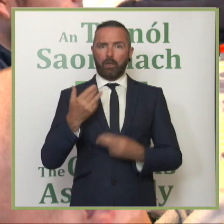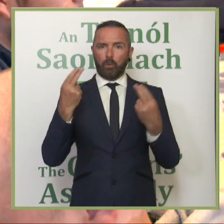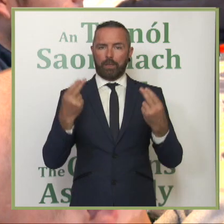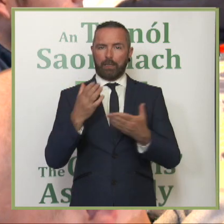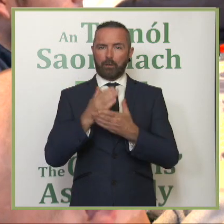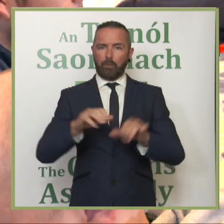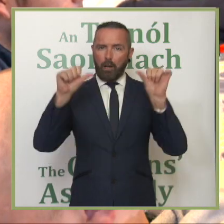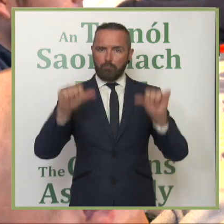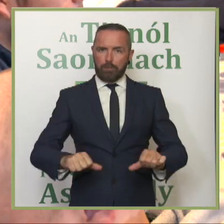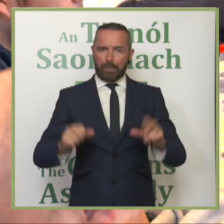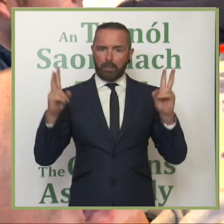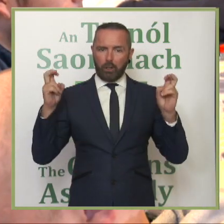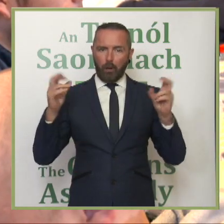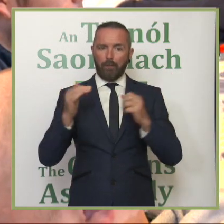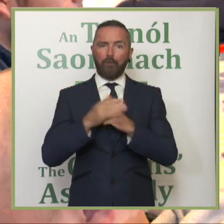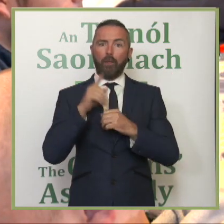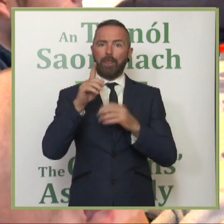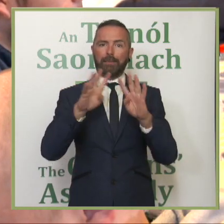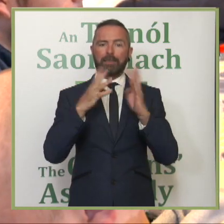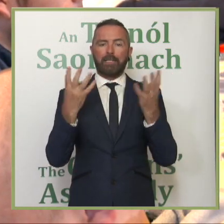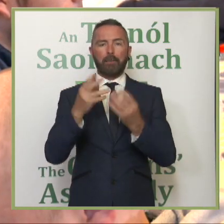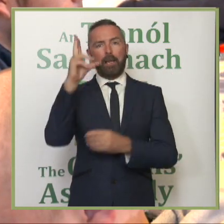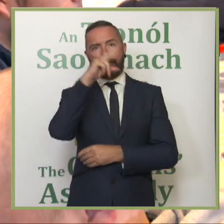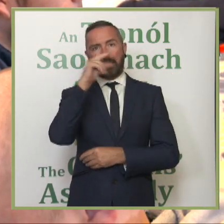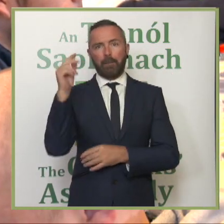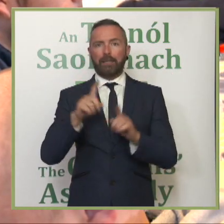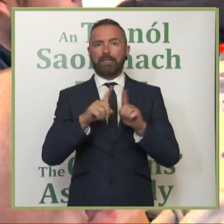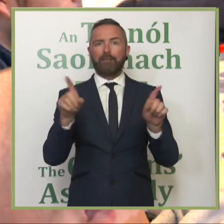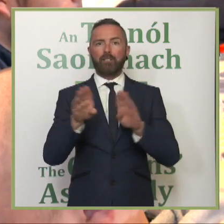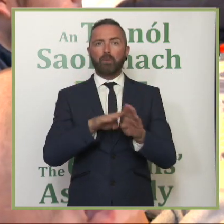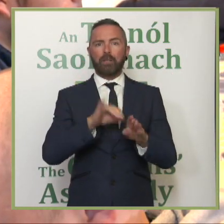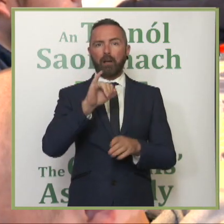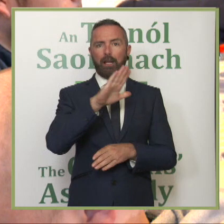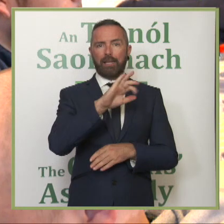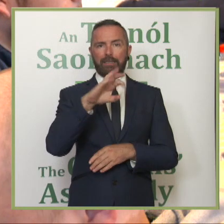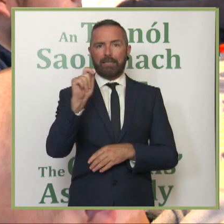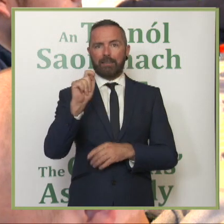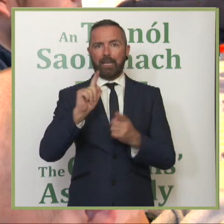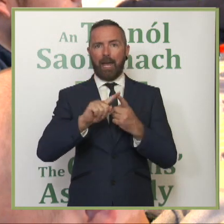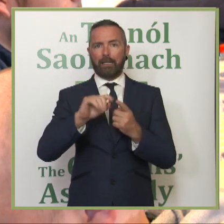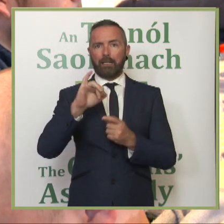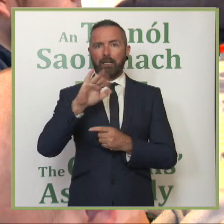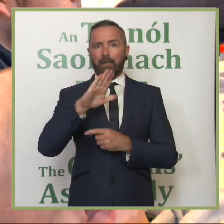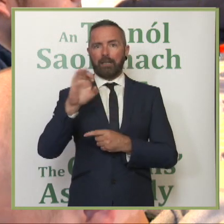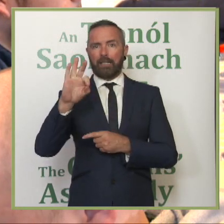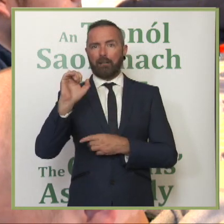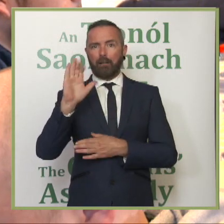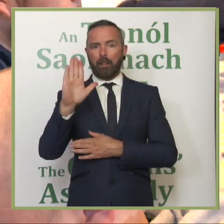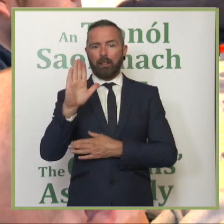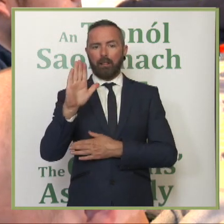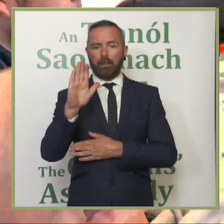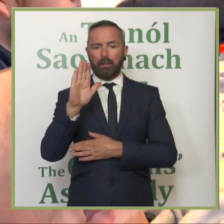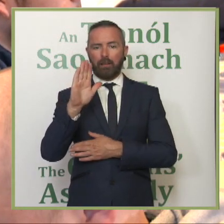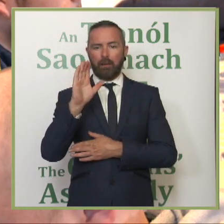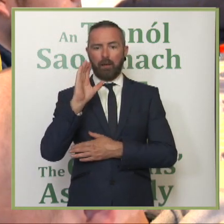terminology for the purposes of this assembly. Example, the difference between illicit and illegal drugs, because we found that there